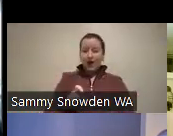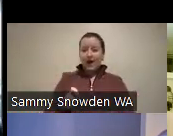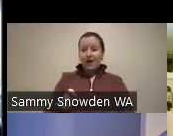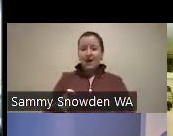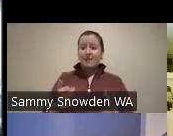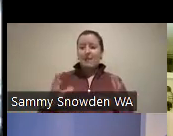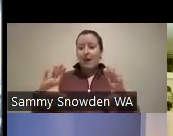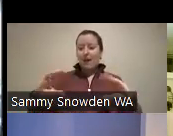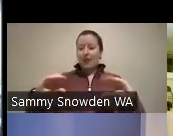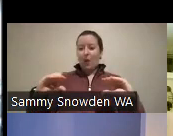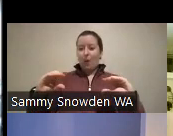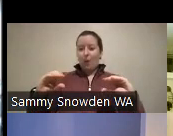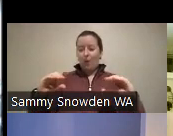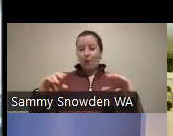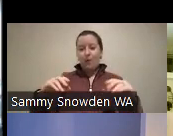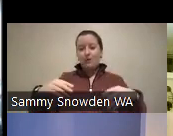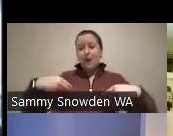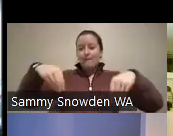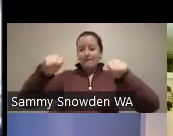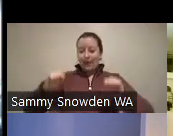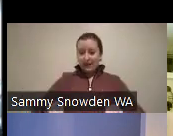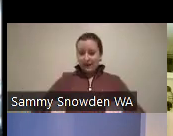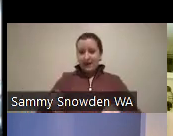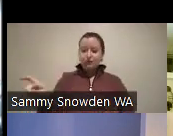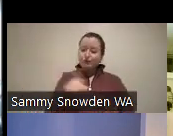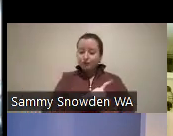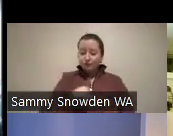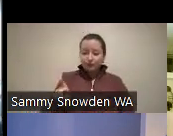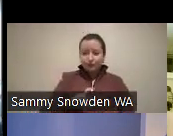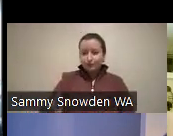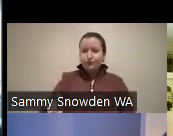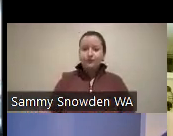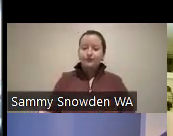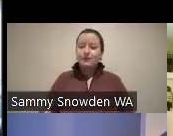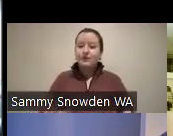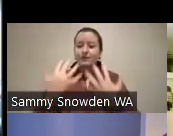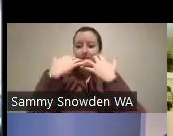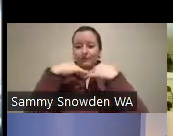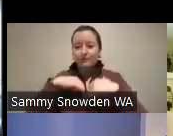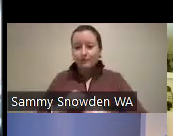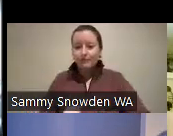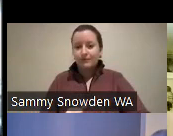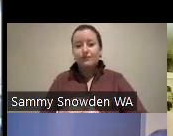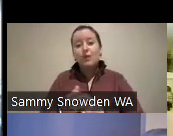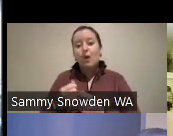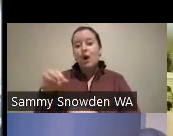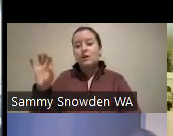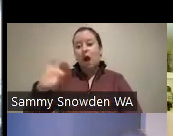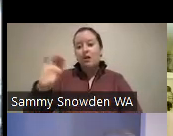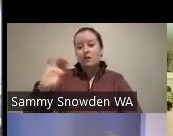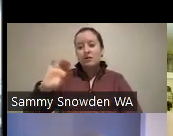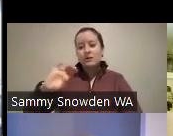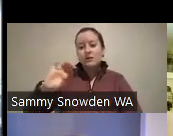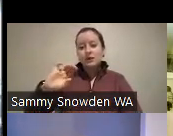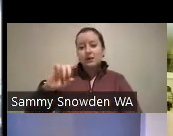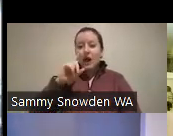mix it together. Or some nice bath salts. You can just use whatever essential oil you find relaxing with some bath salts and